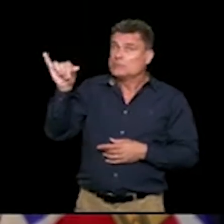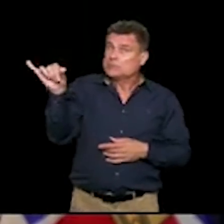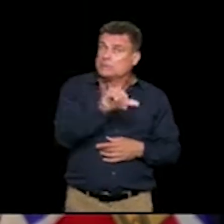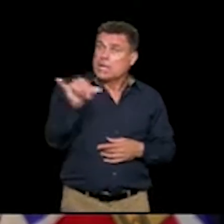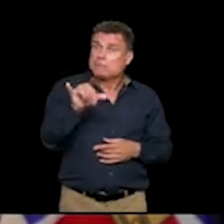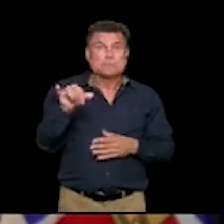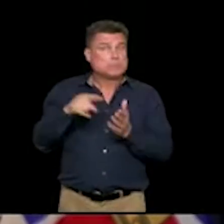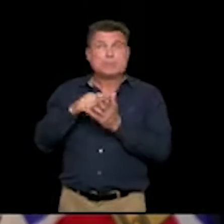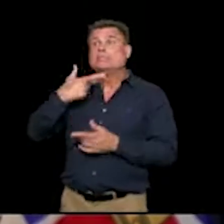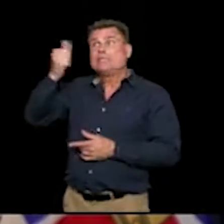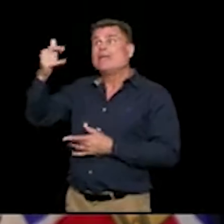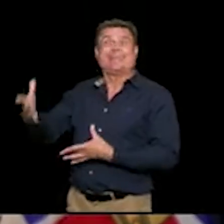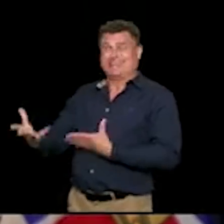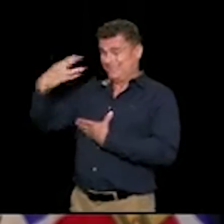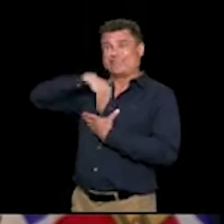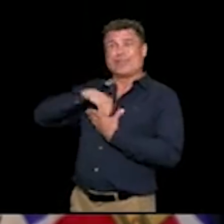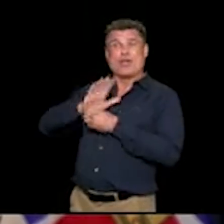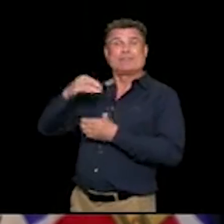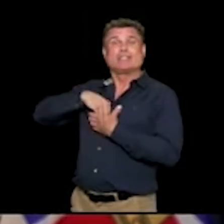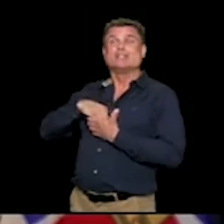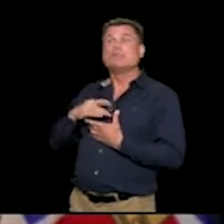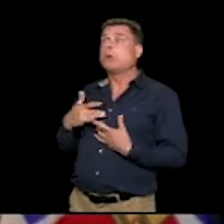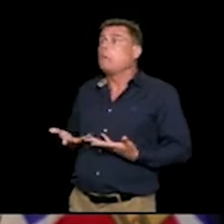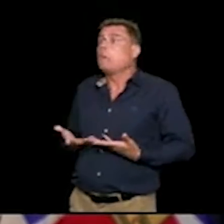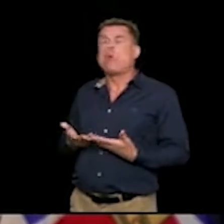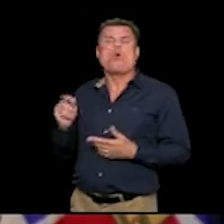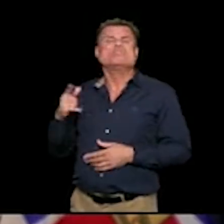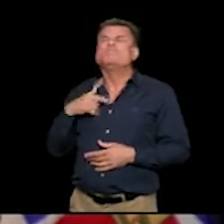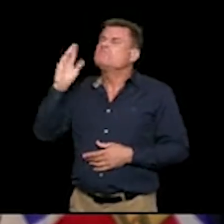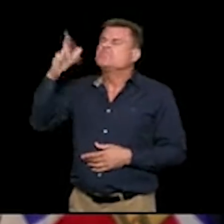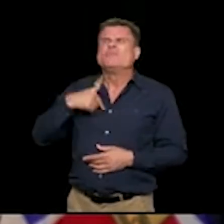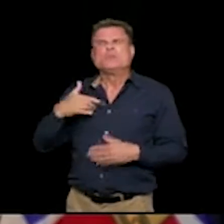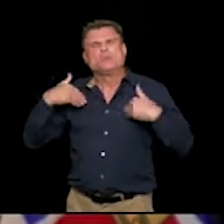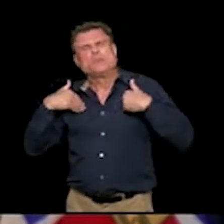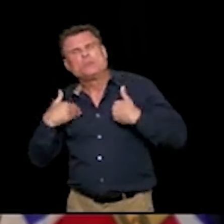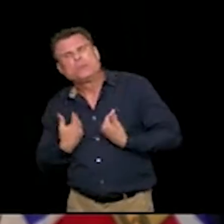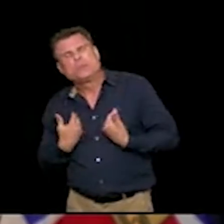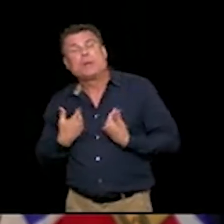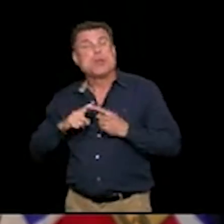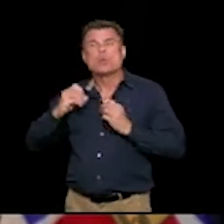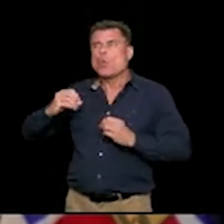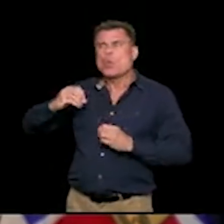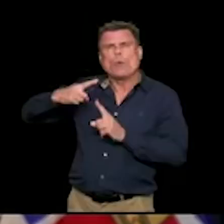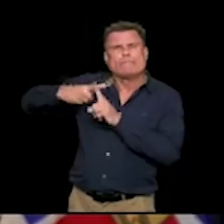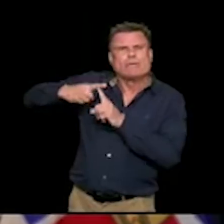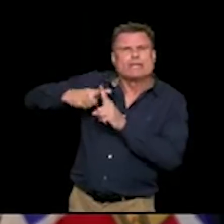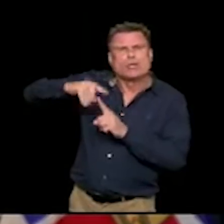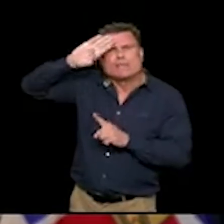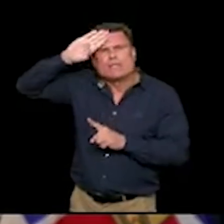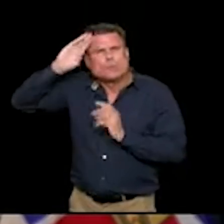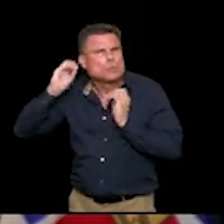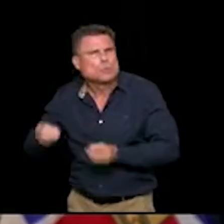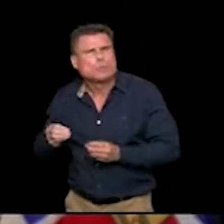very little or no symptoms at all, mostly things like fatigue, or they may have had, they may not have had a